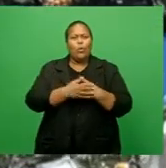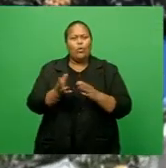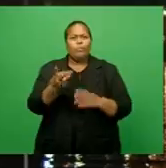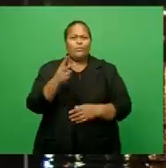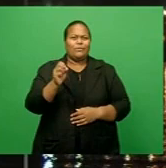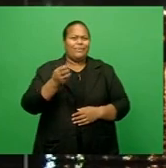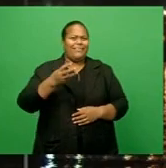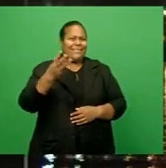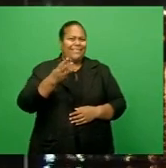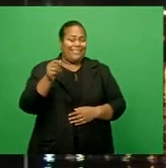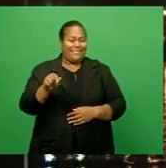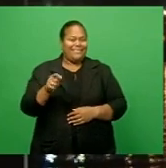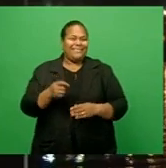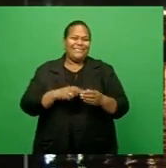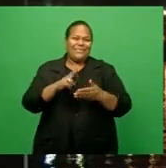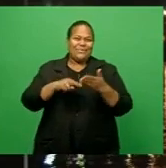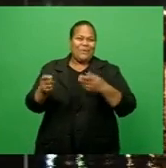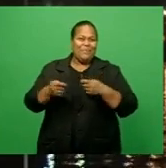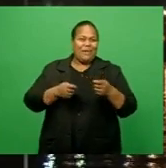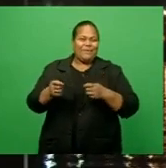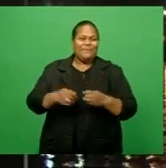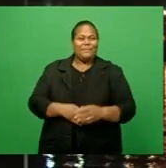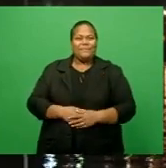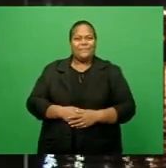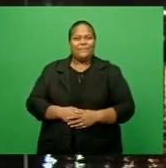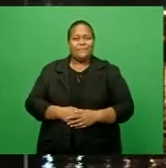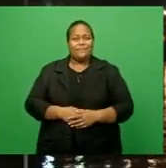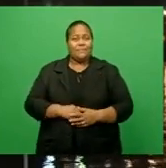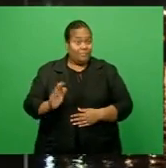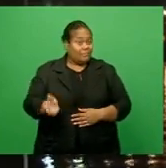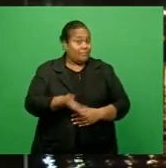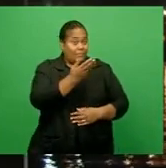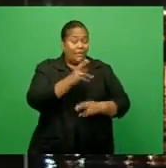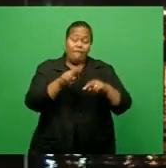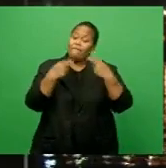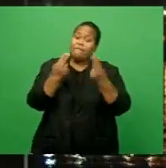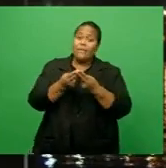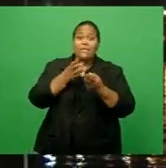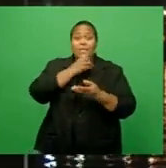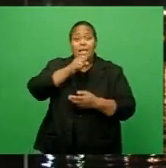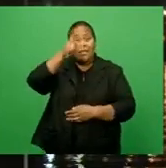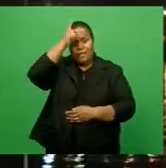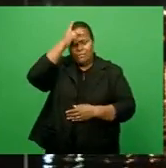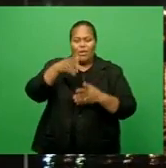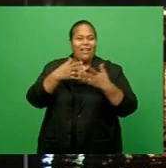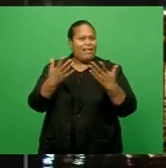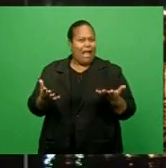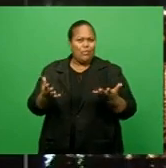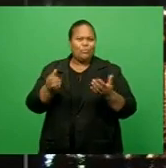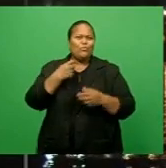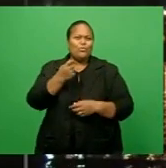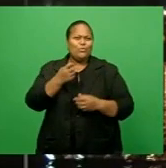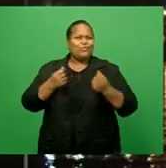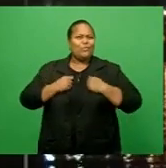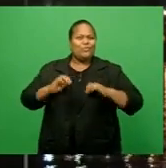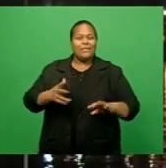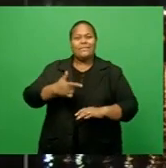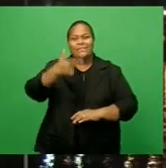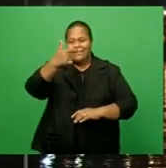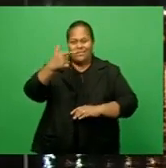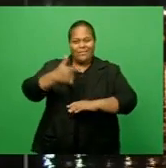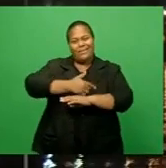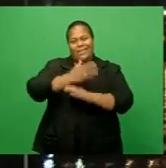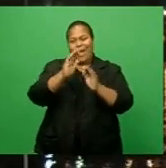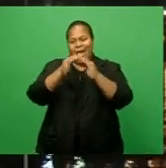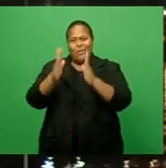News. Families in Narikoso in Kandavo are putting in the final touches to 7 houses that will mark the beginning of the relocation